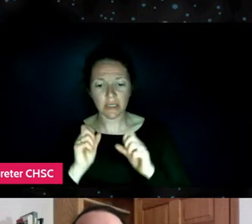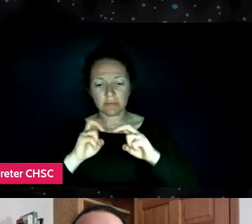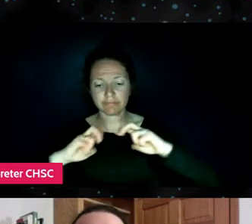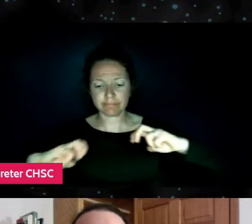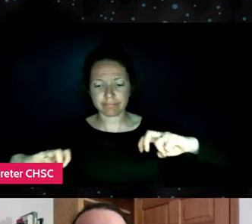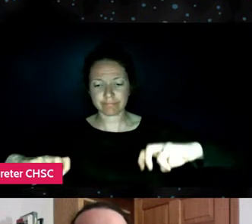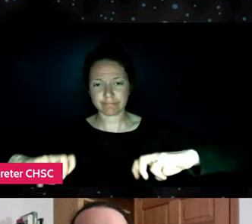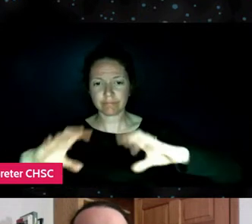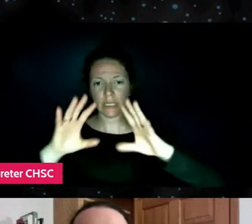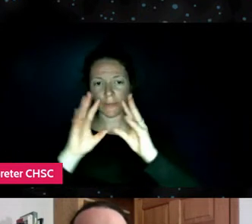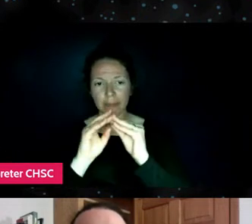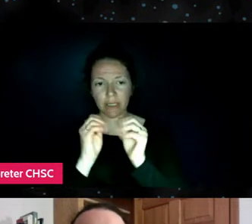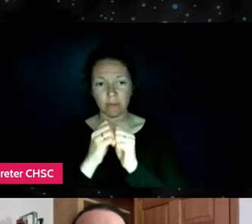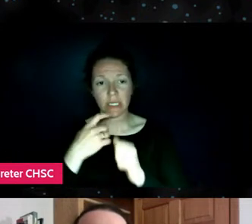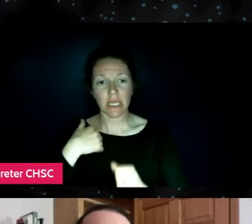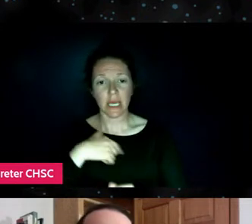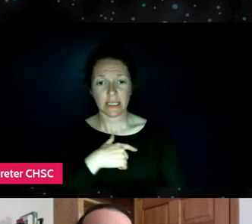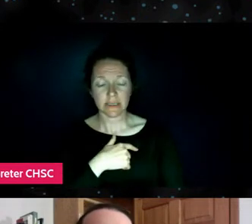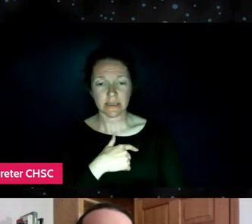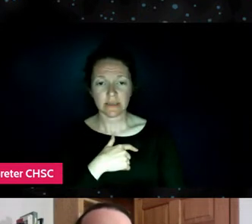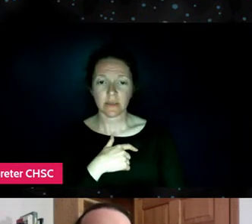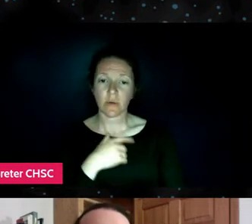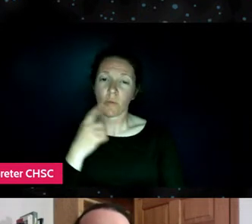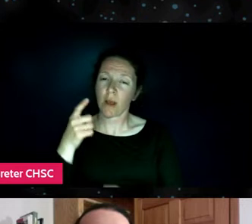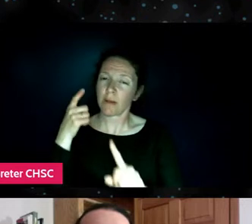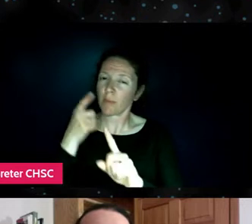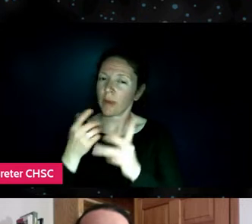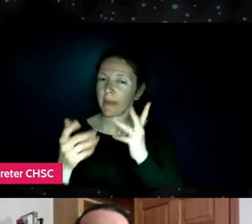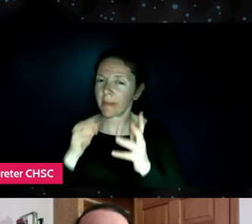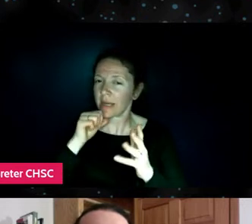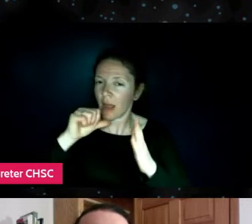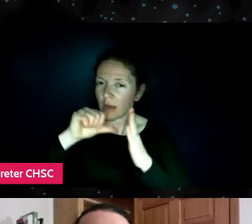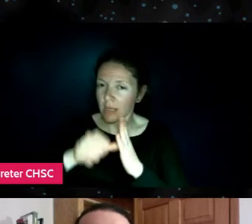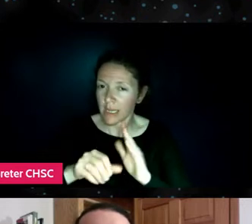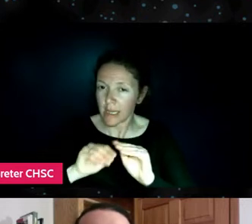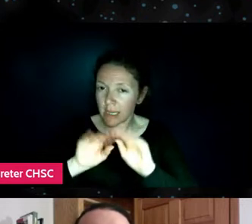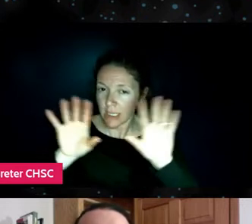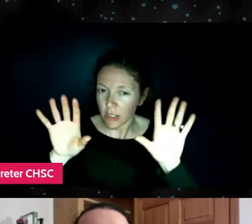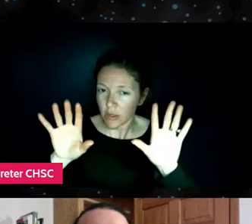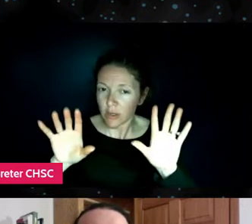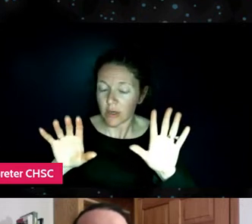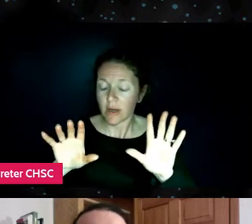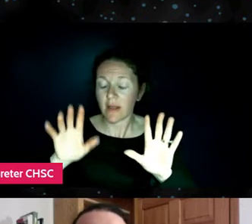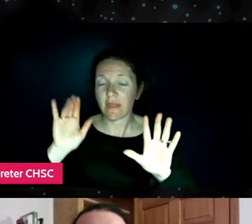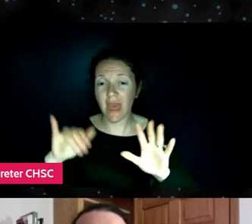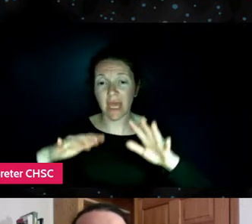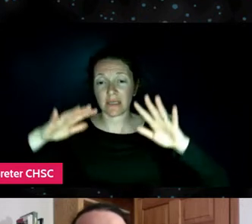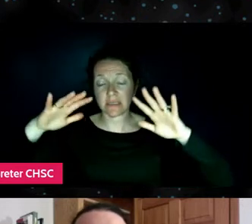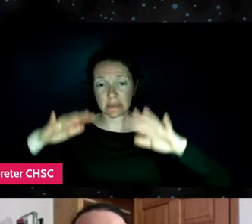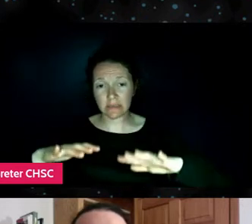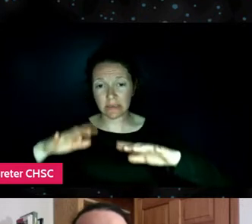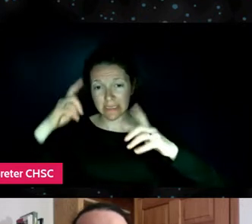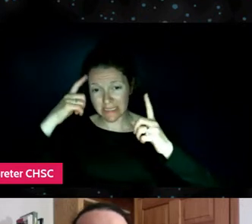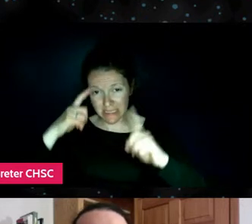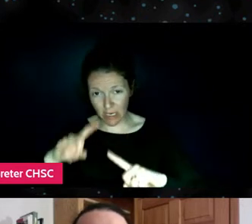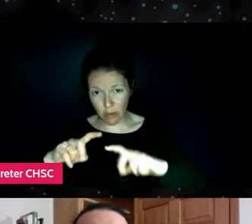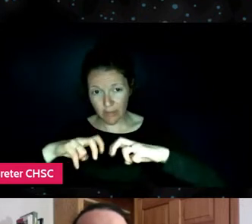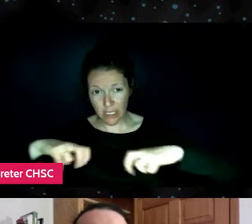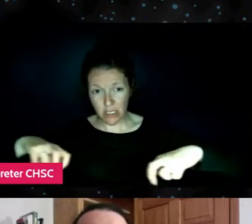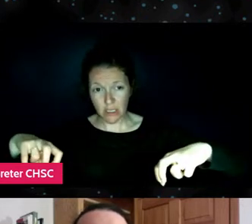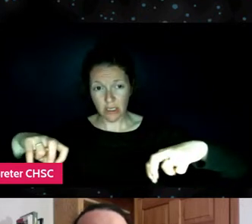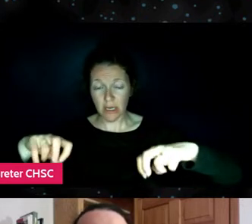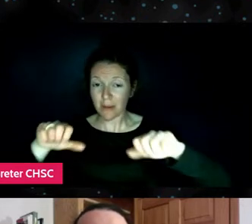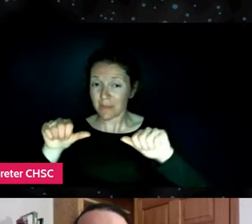Maybe one point that's not been made completely clear is that a settlement would potentially